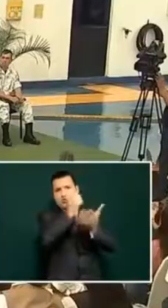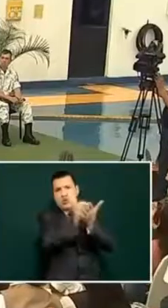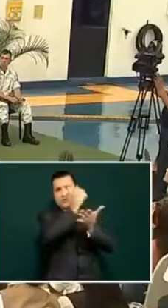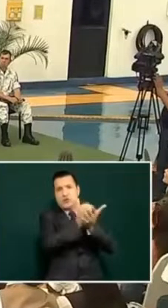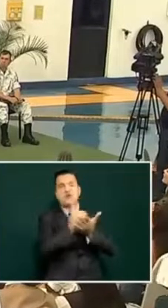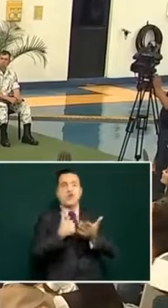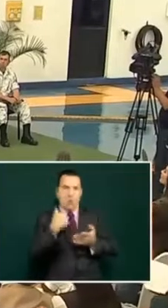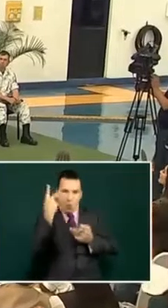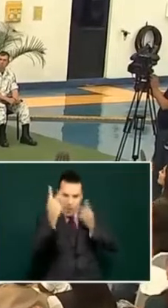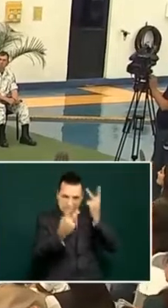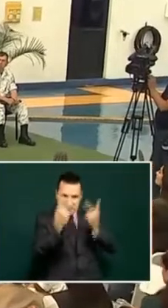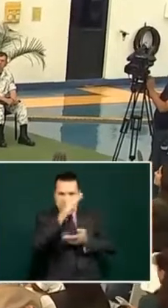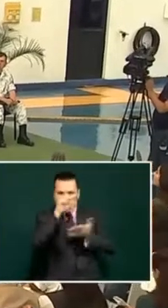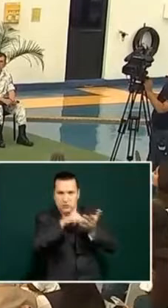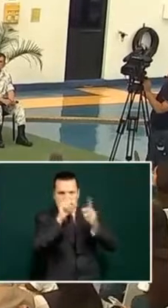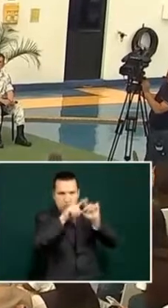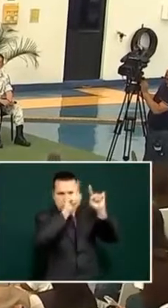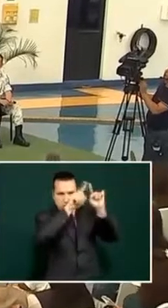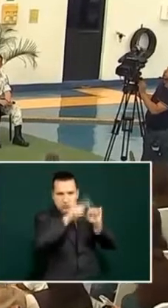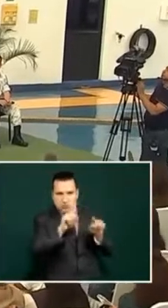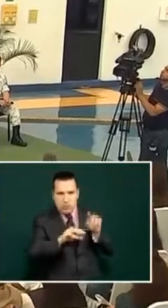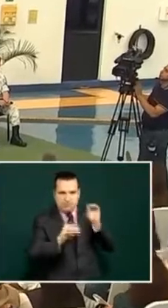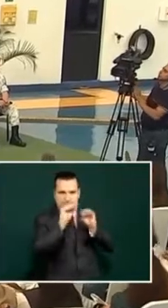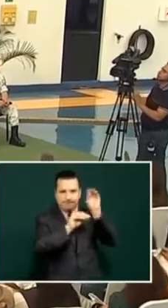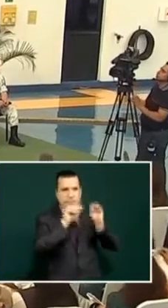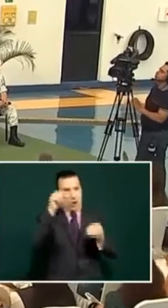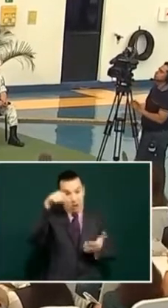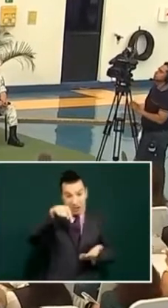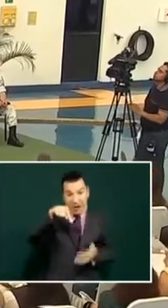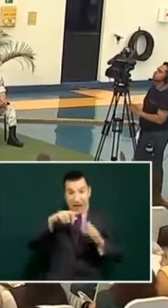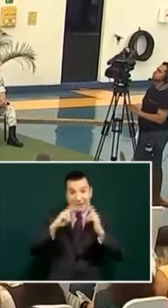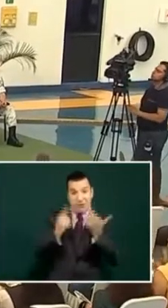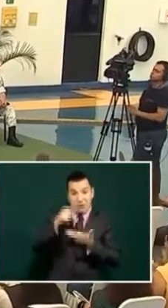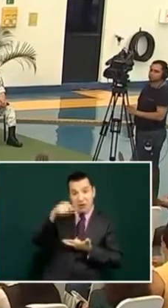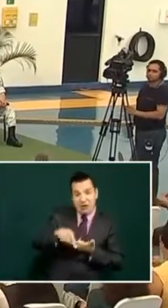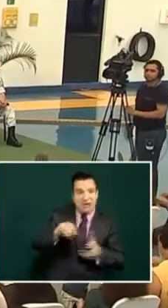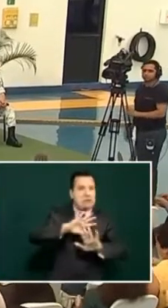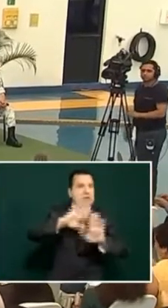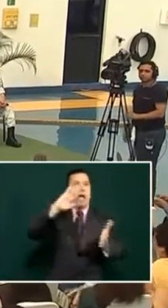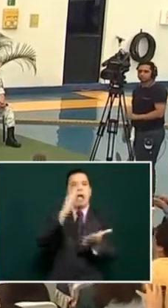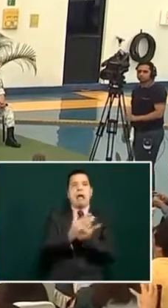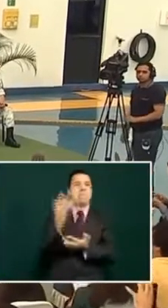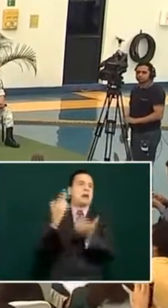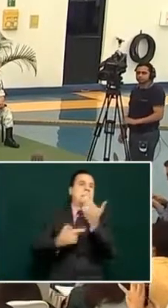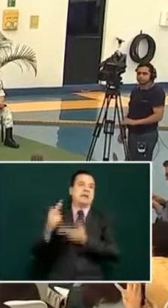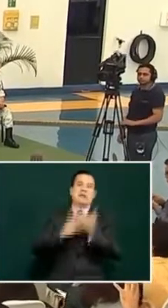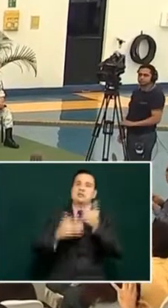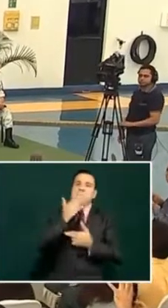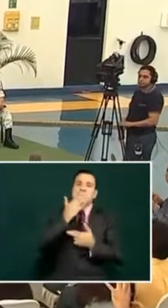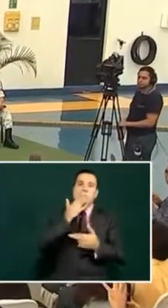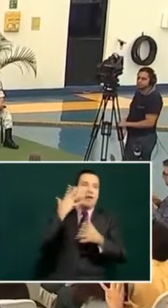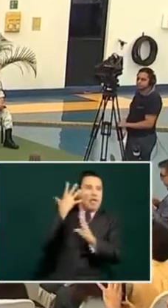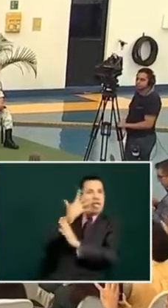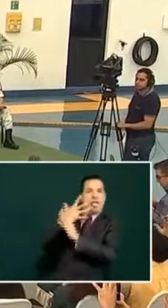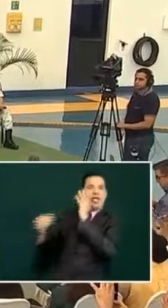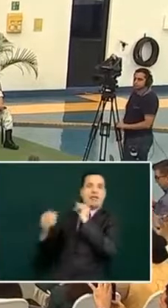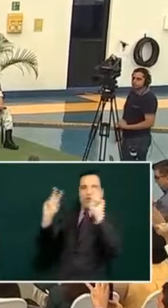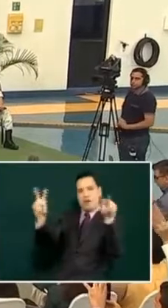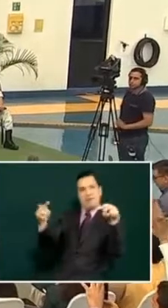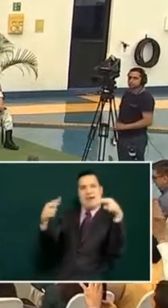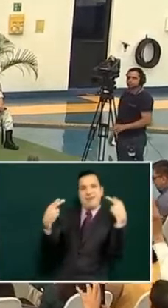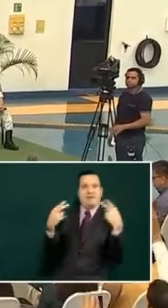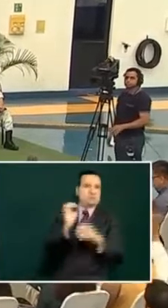so it's not just this heavy and then I'm done and you won't see me no and my